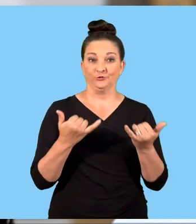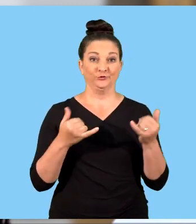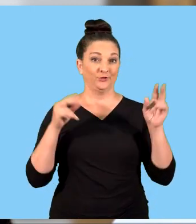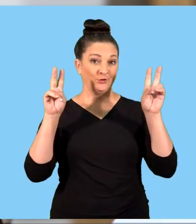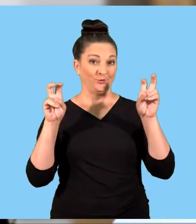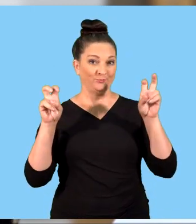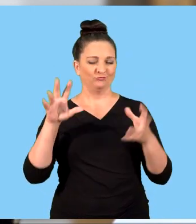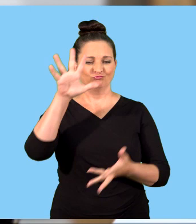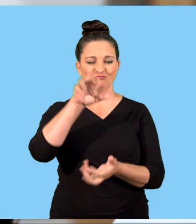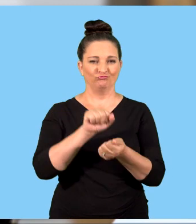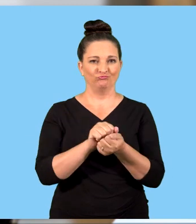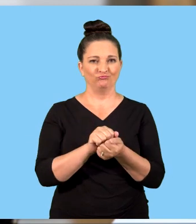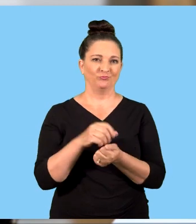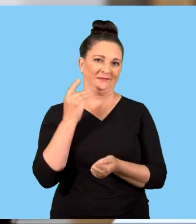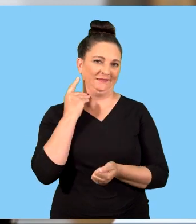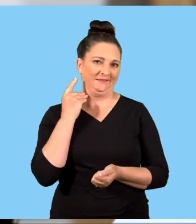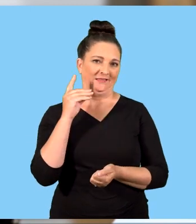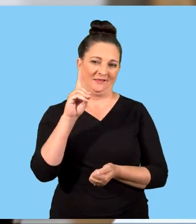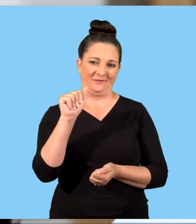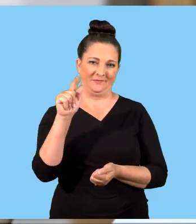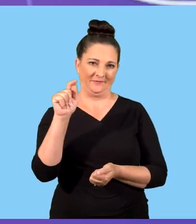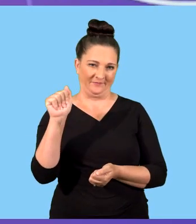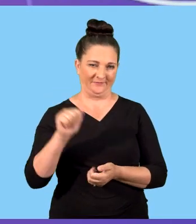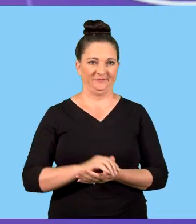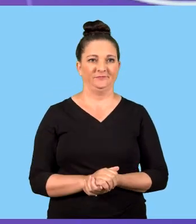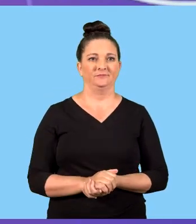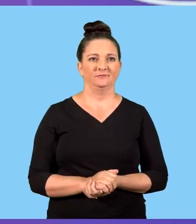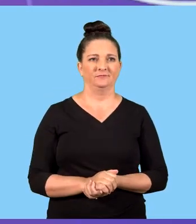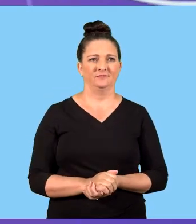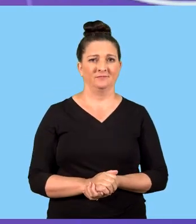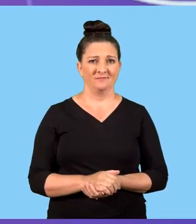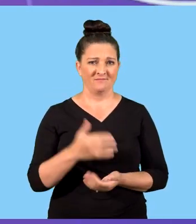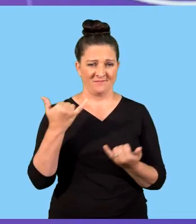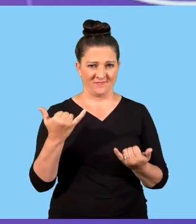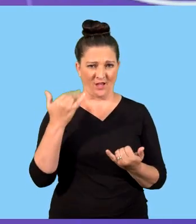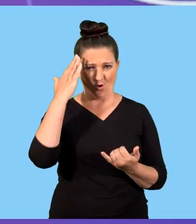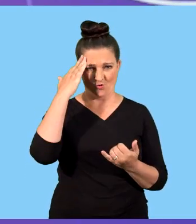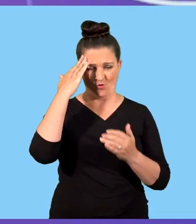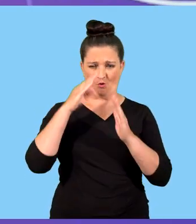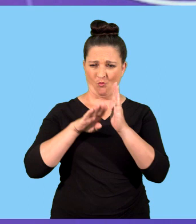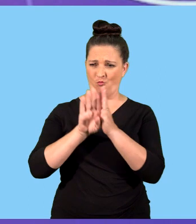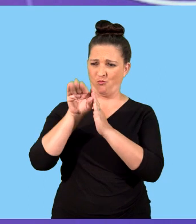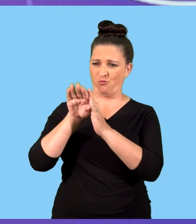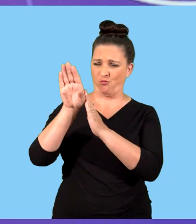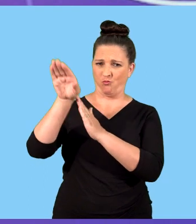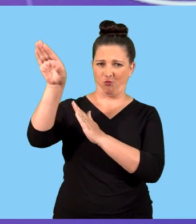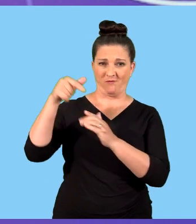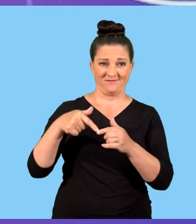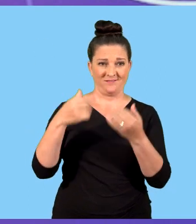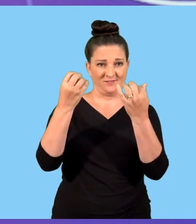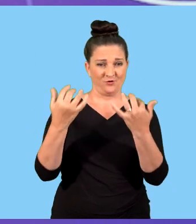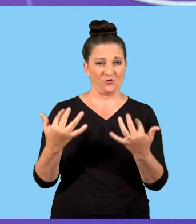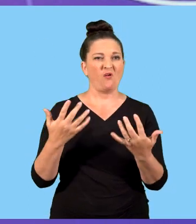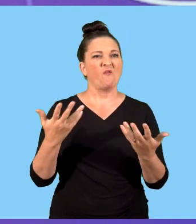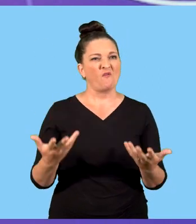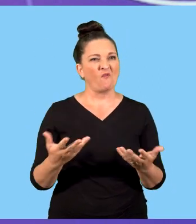today, summarizing data. Let's get stuck into it. Did you know the title of this graph is the average amount of time spent